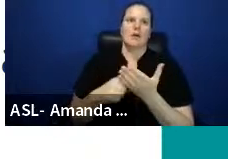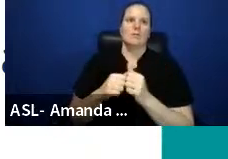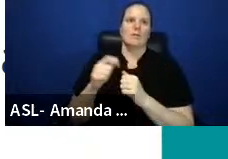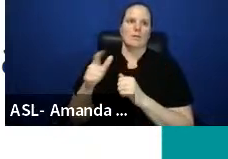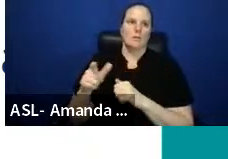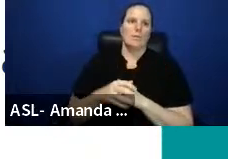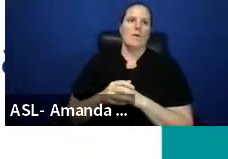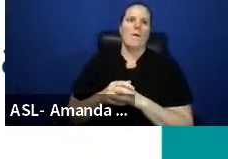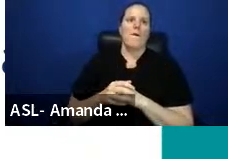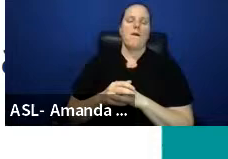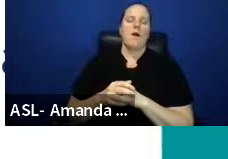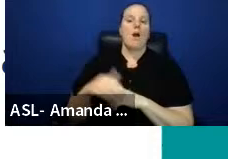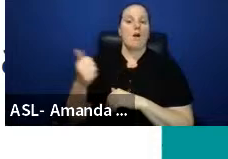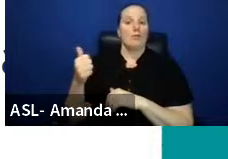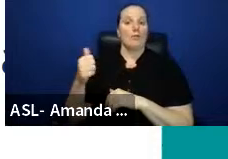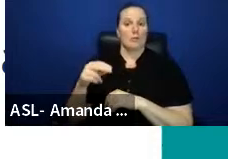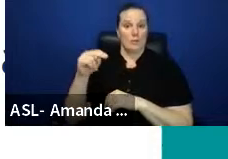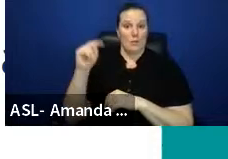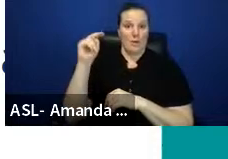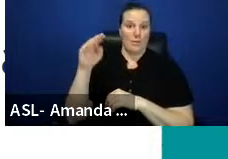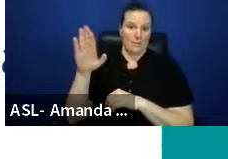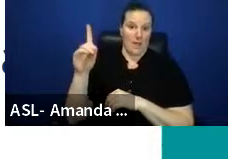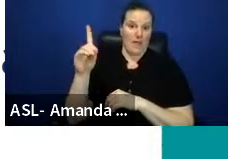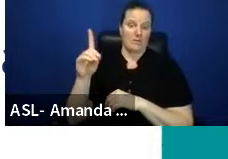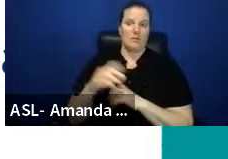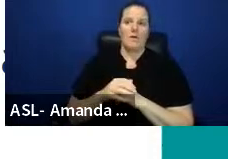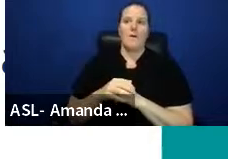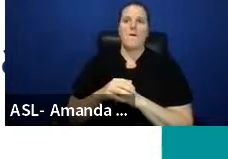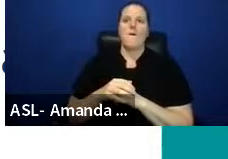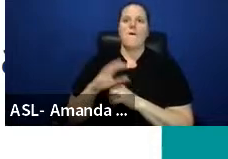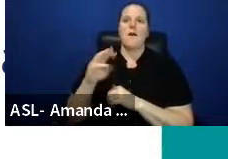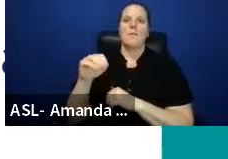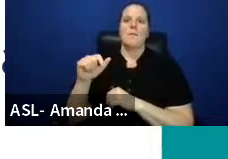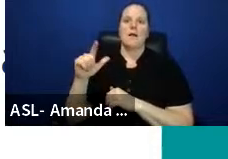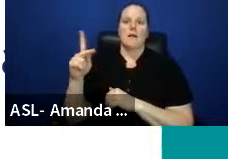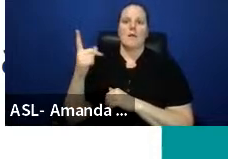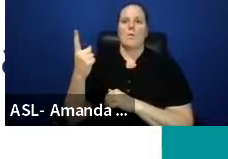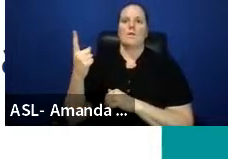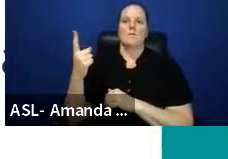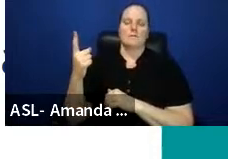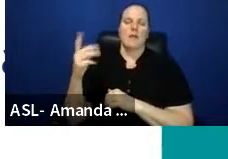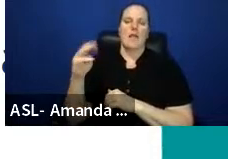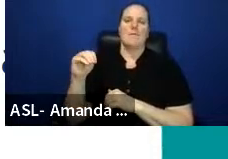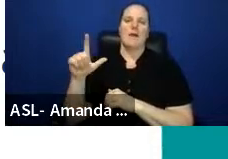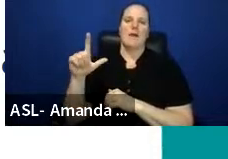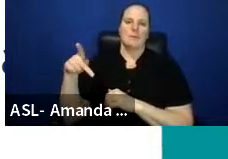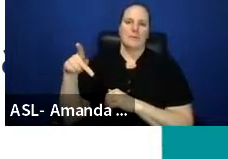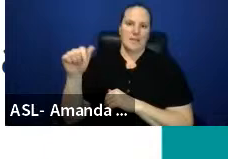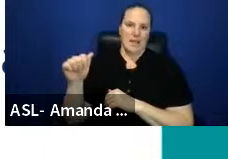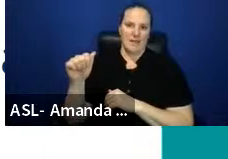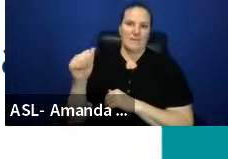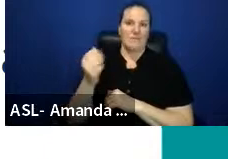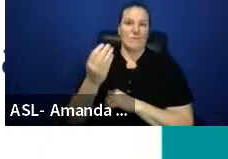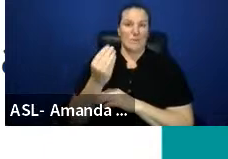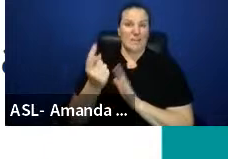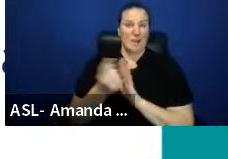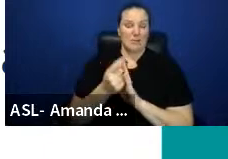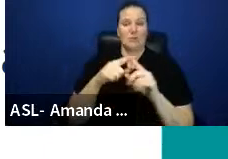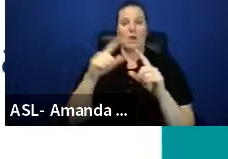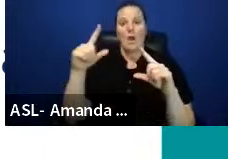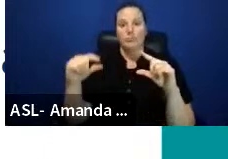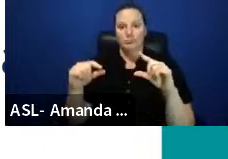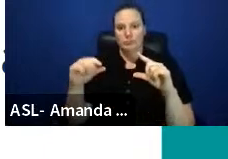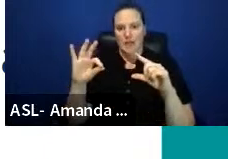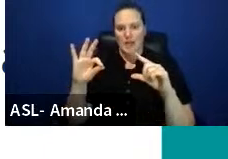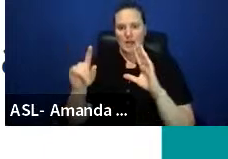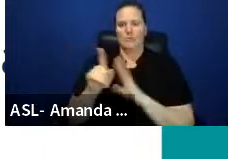the other thing with the northbound is the MLPA with 1aux is forecast to improve from 14 hours to 9 hours to be mostly in